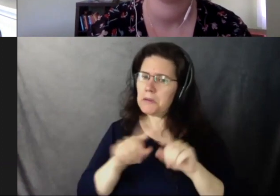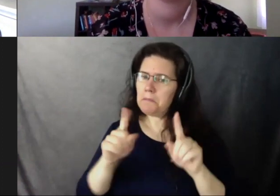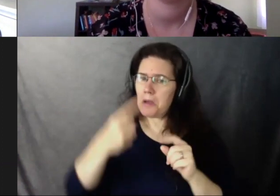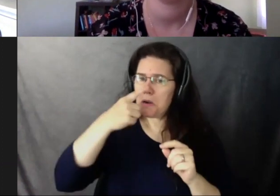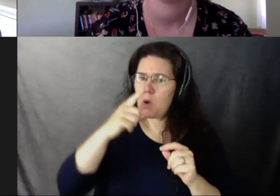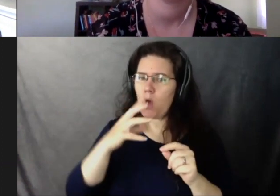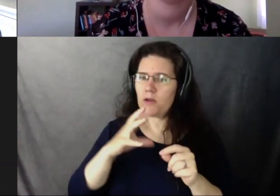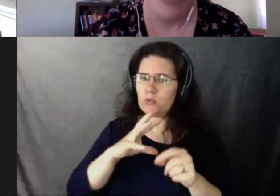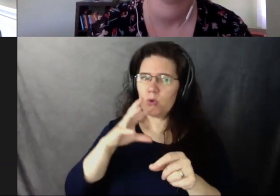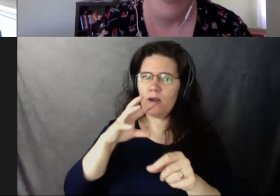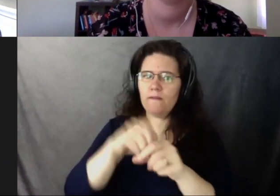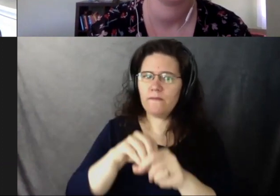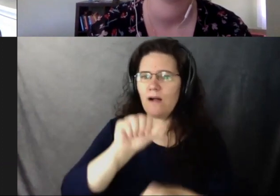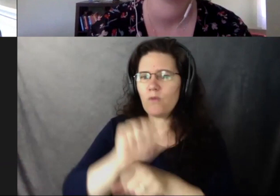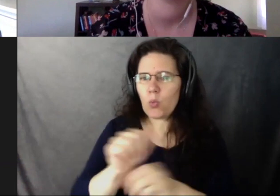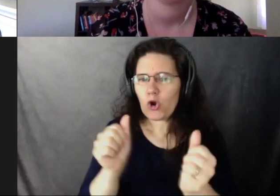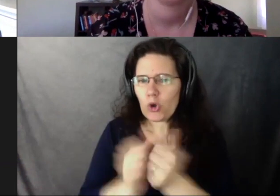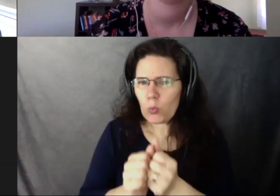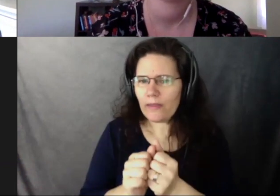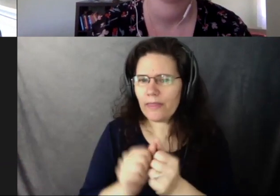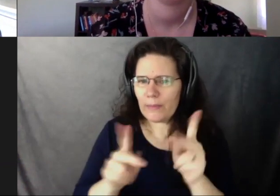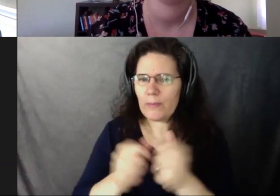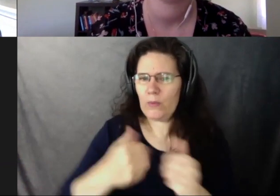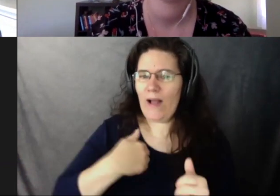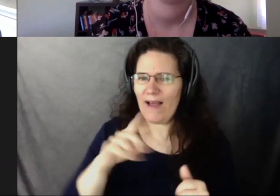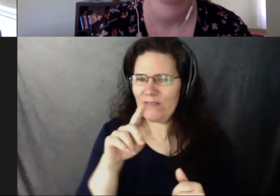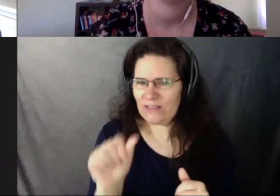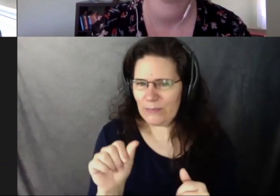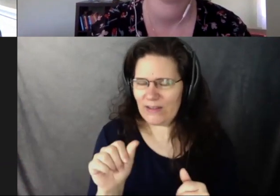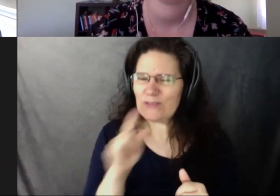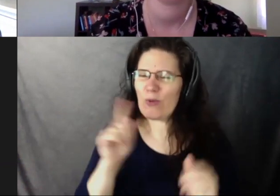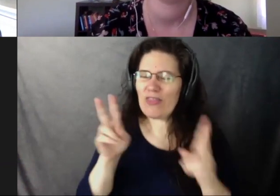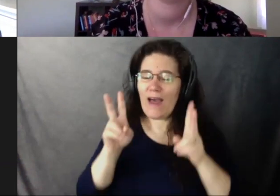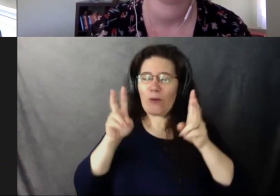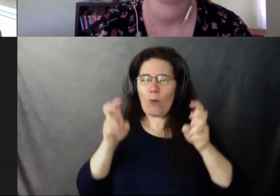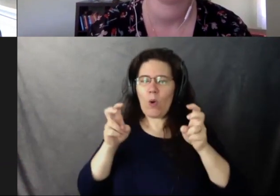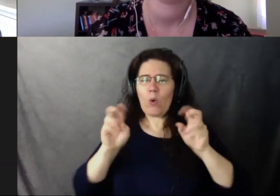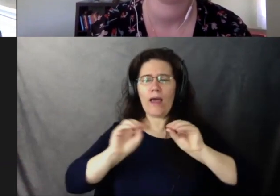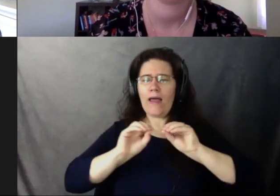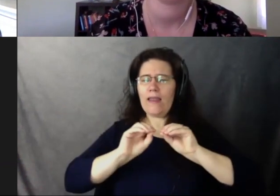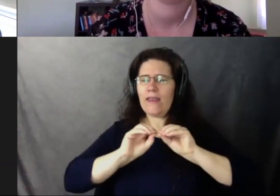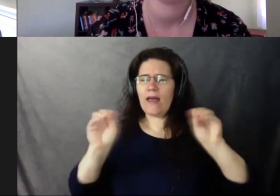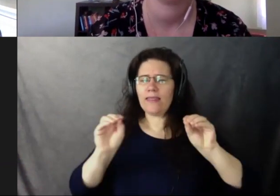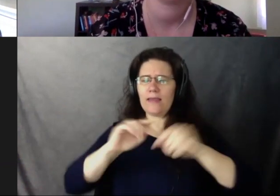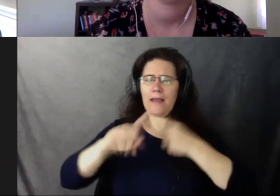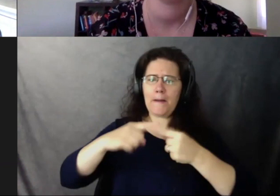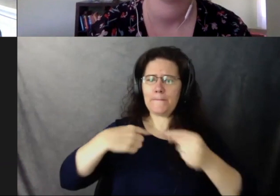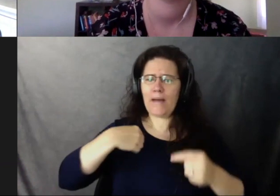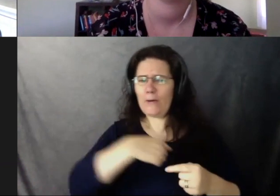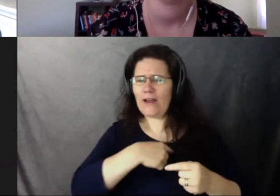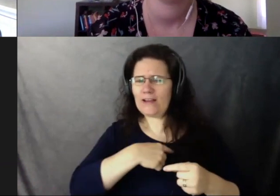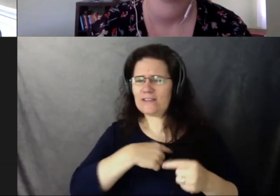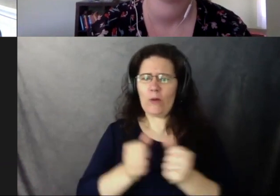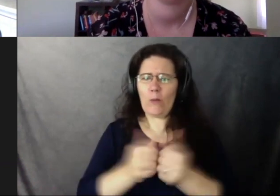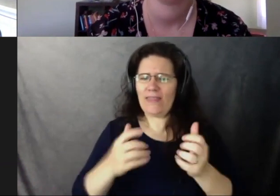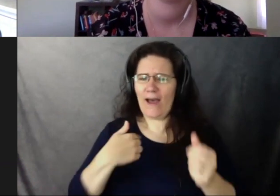without us. So what you have to do, you need to take on board those people who are facing disability, ask them that what